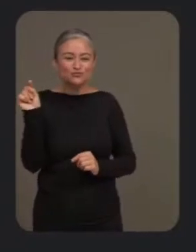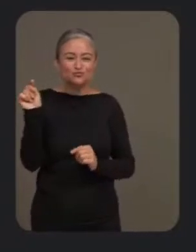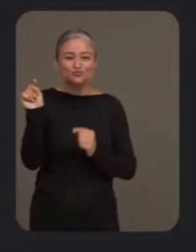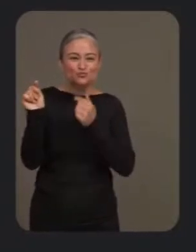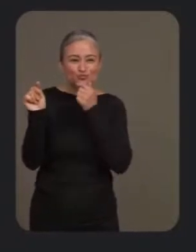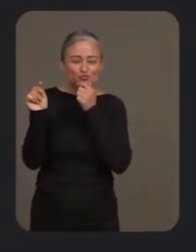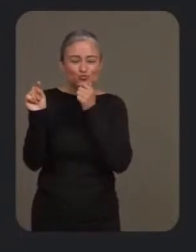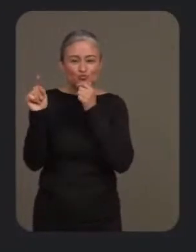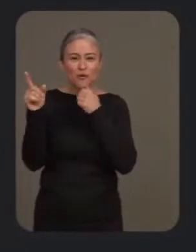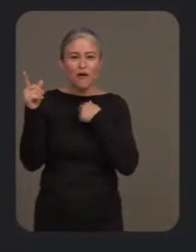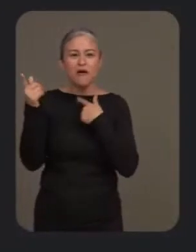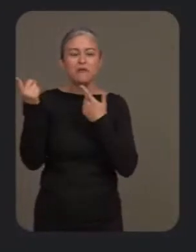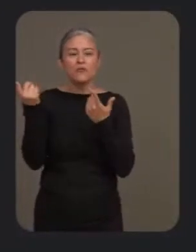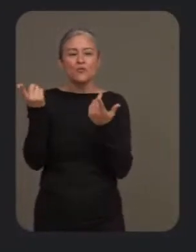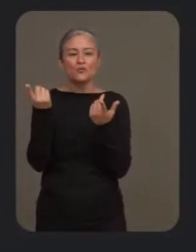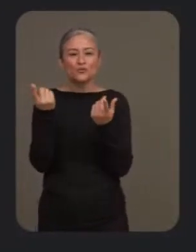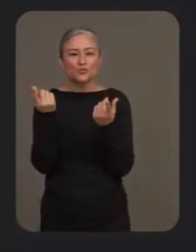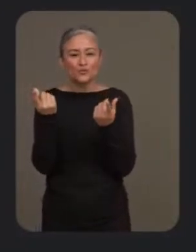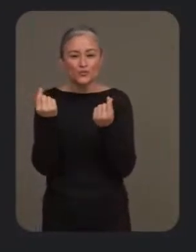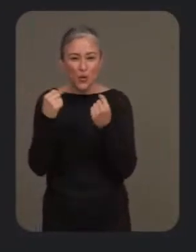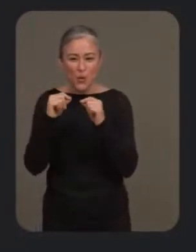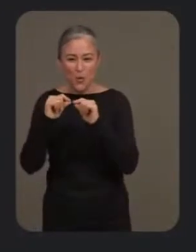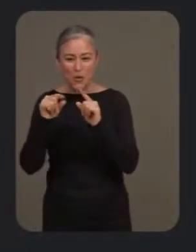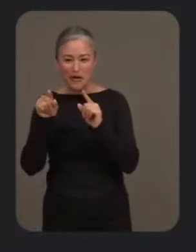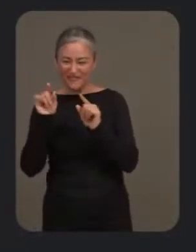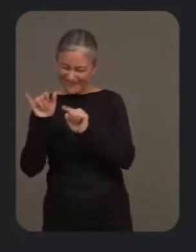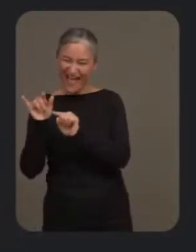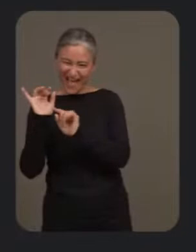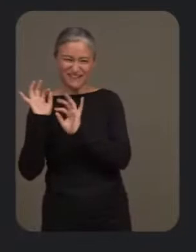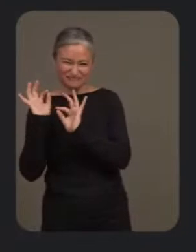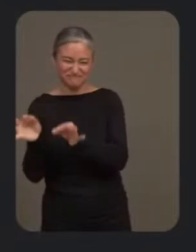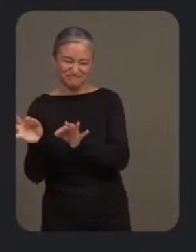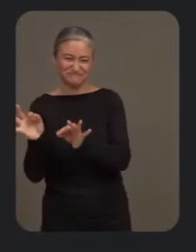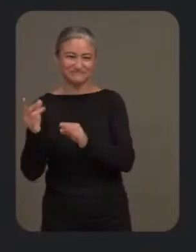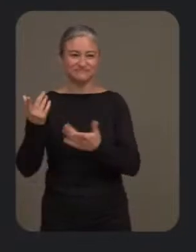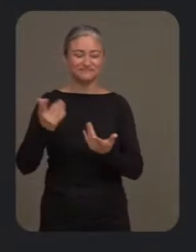8-bit one. And then obviously that one.